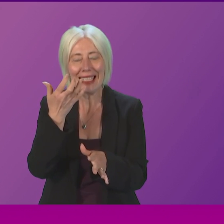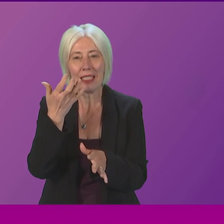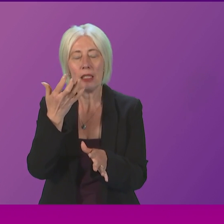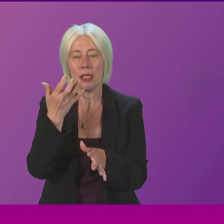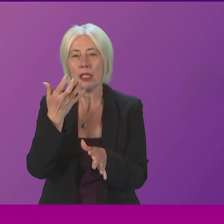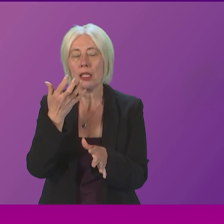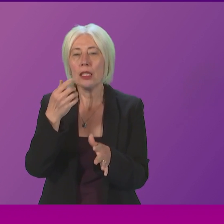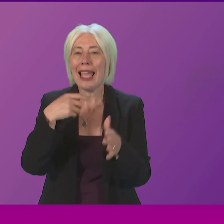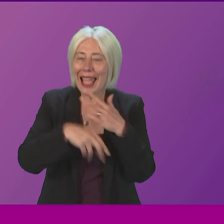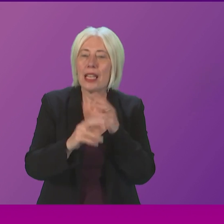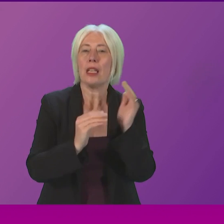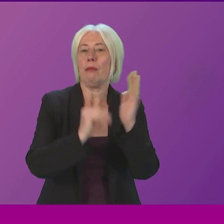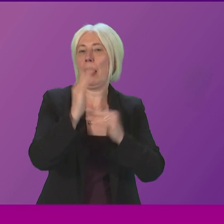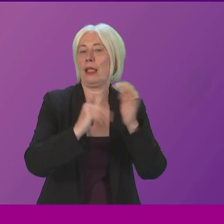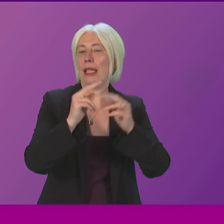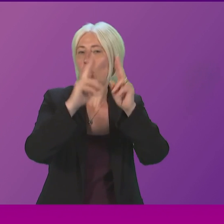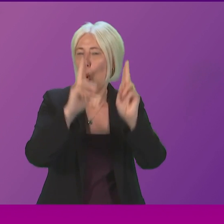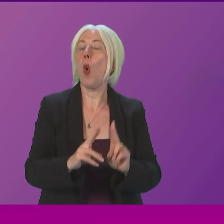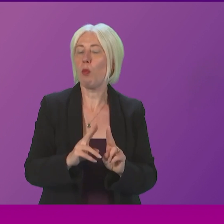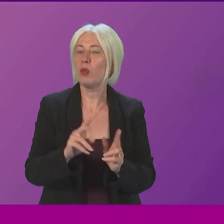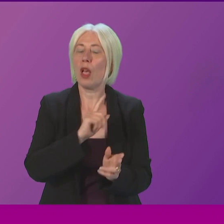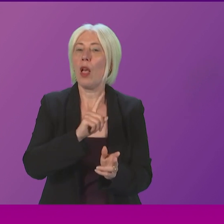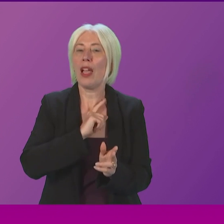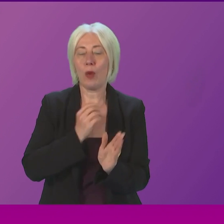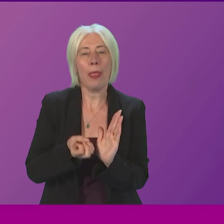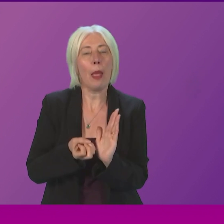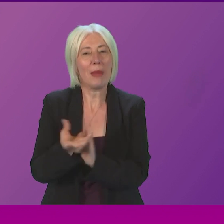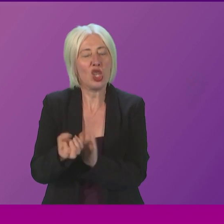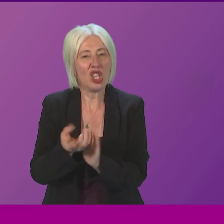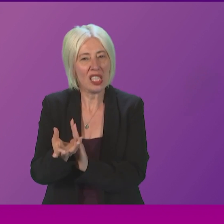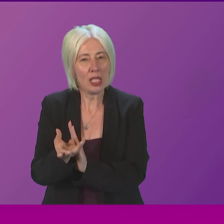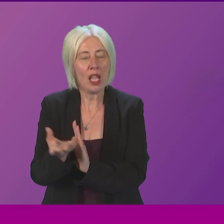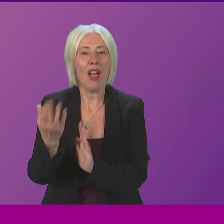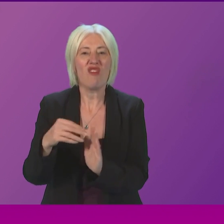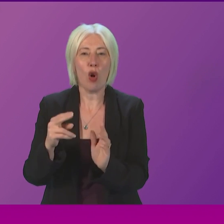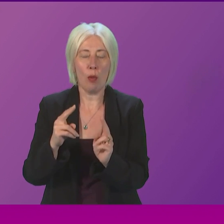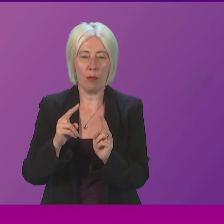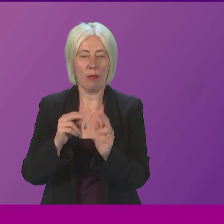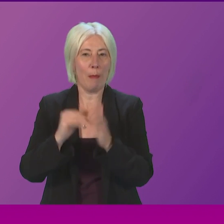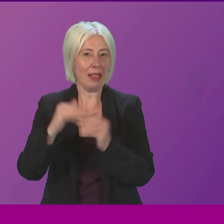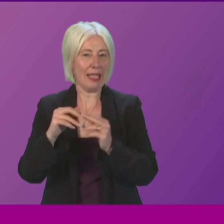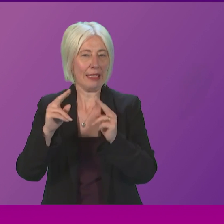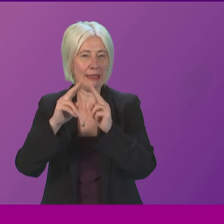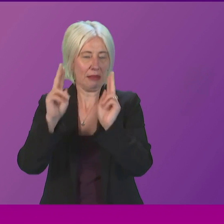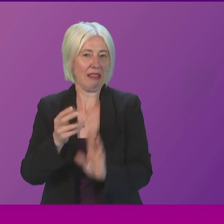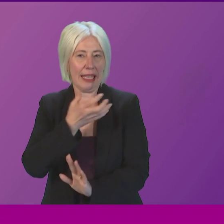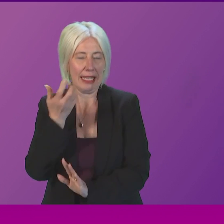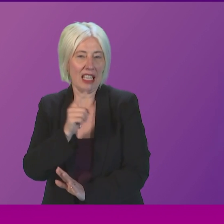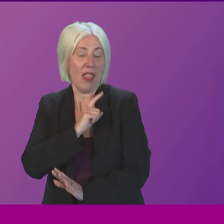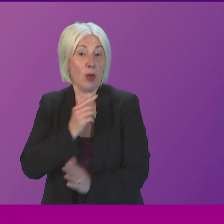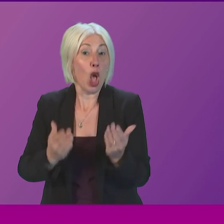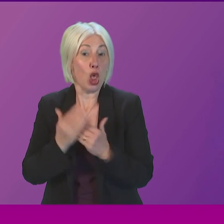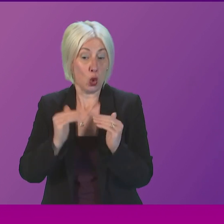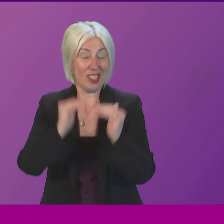heat in our buildings, and that's why, of course, the emissions that come from heating buildings is why, of course, the new standard